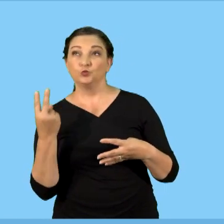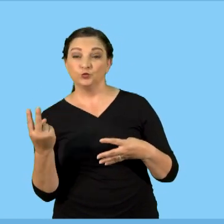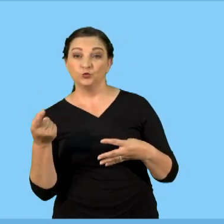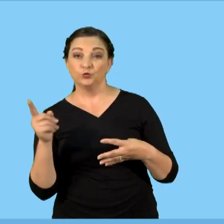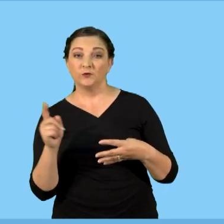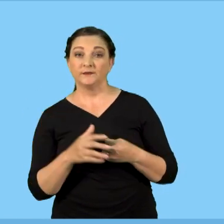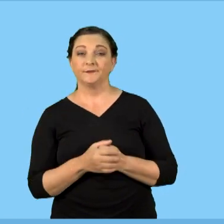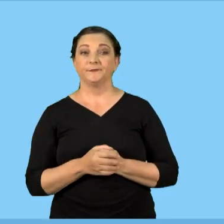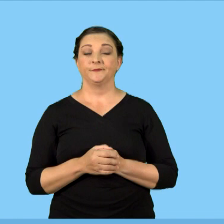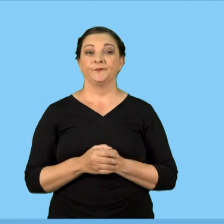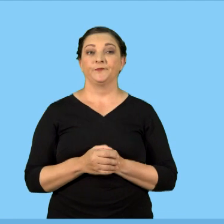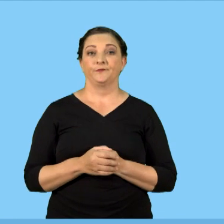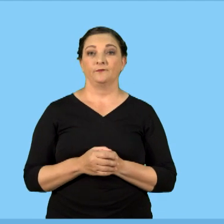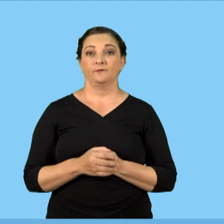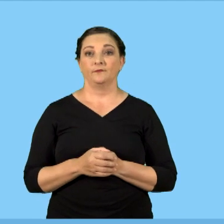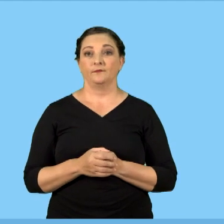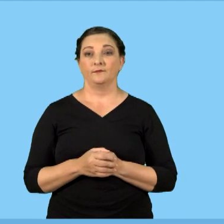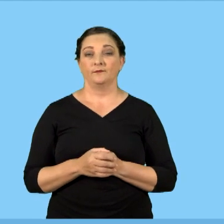Number two,